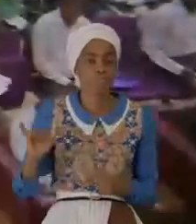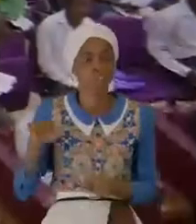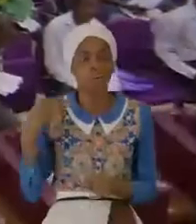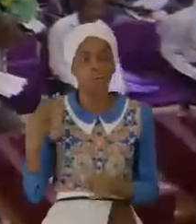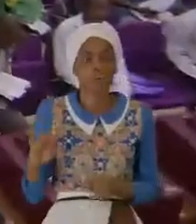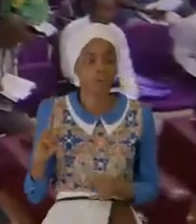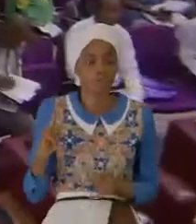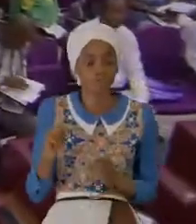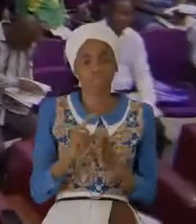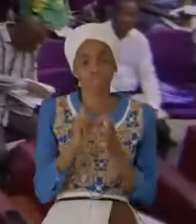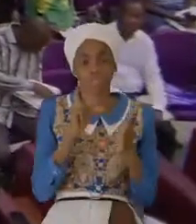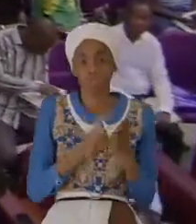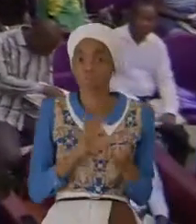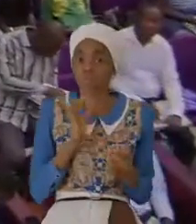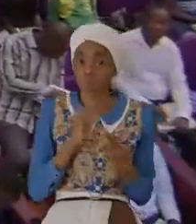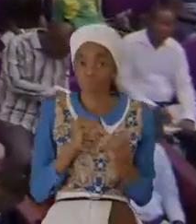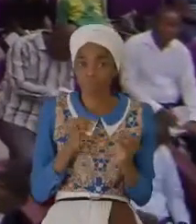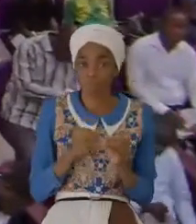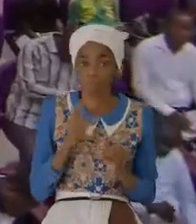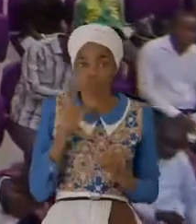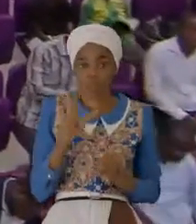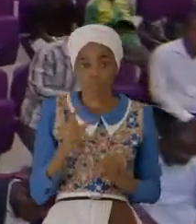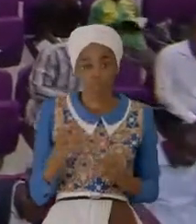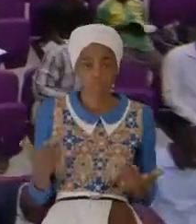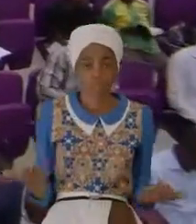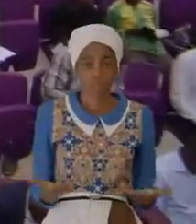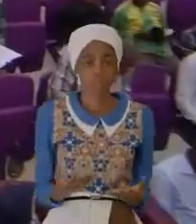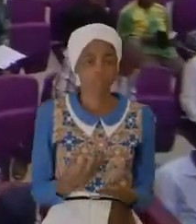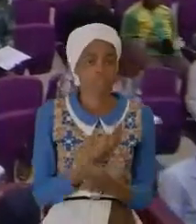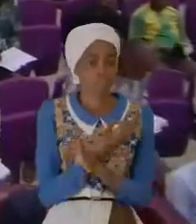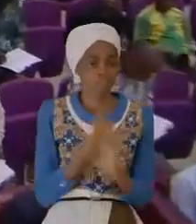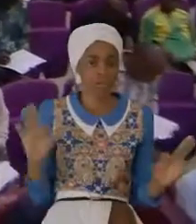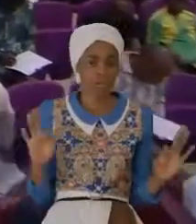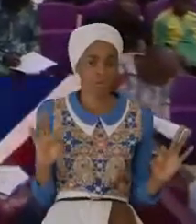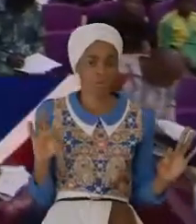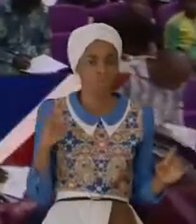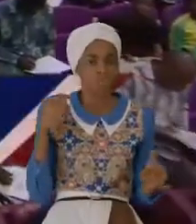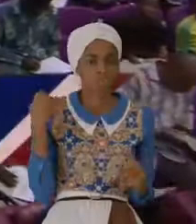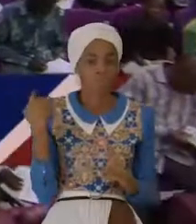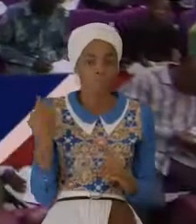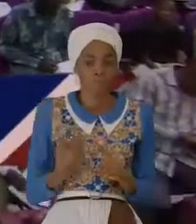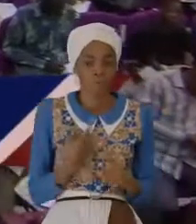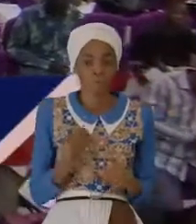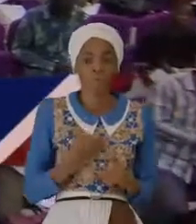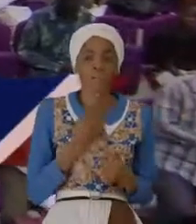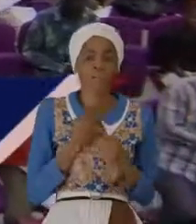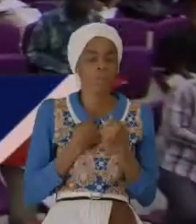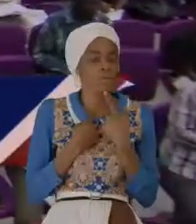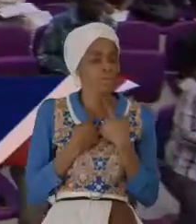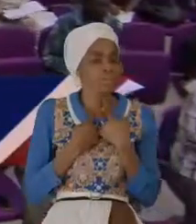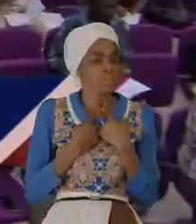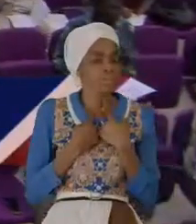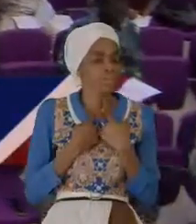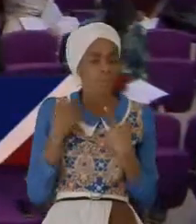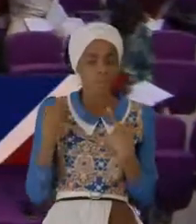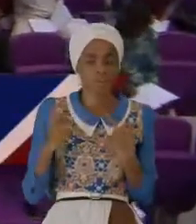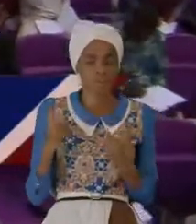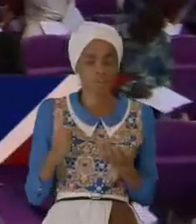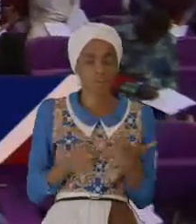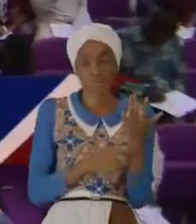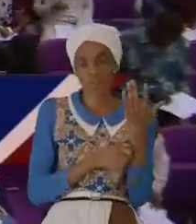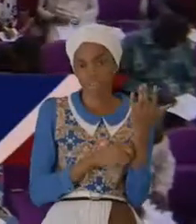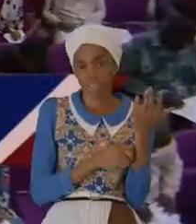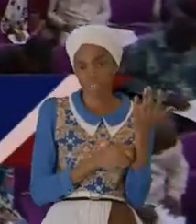to number three here number three Freedom From The Lost of the flesh